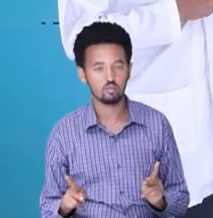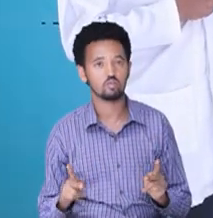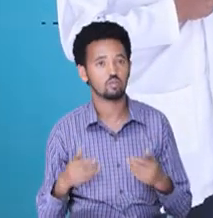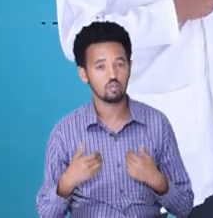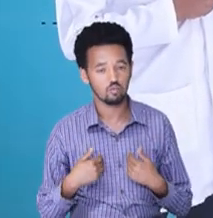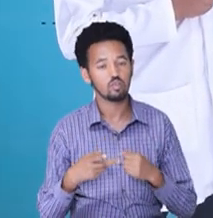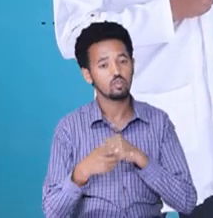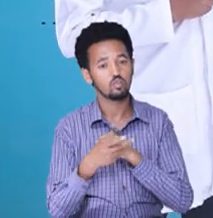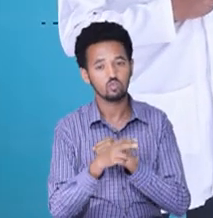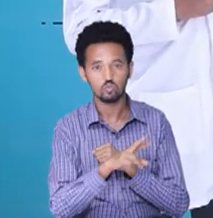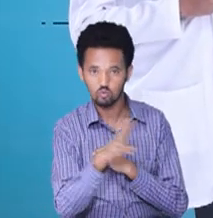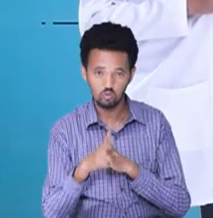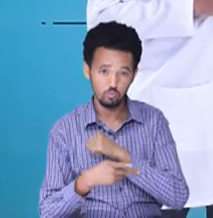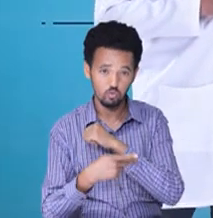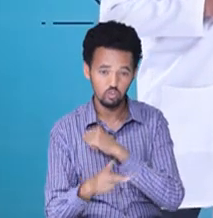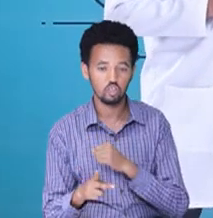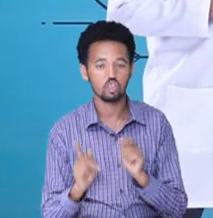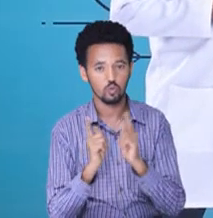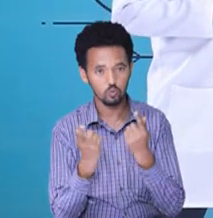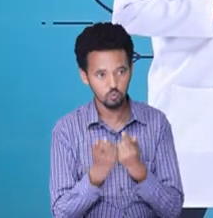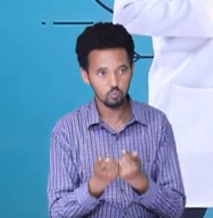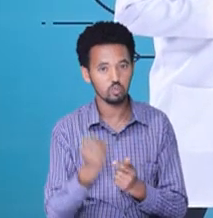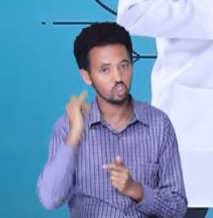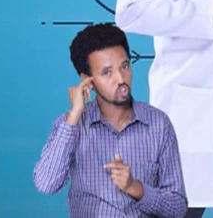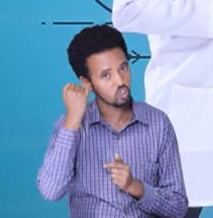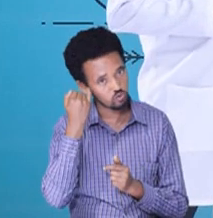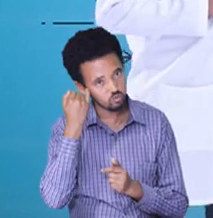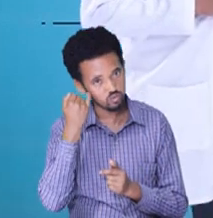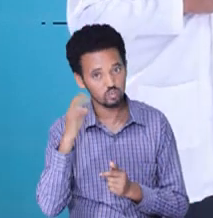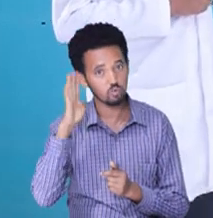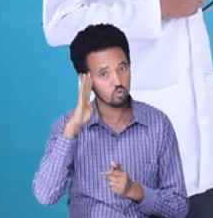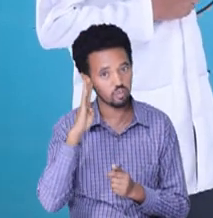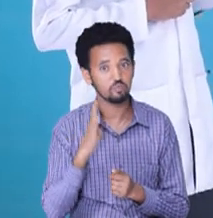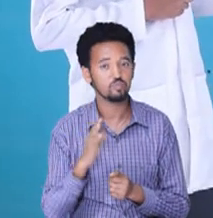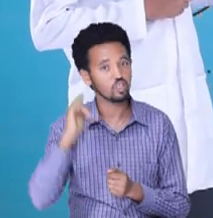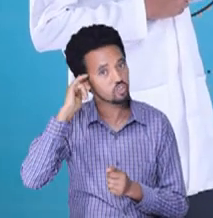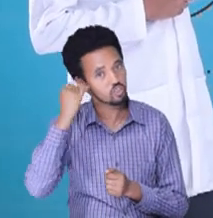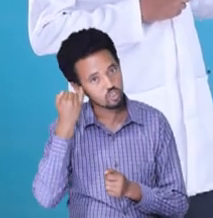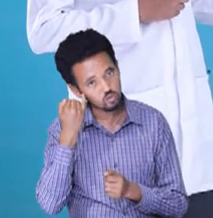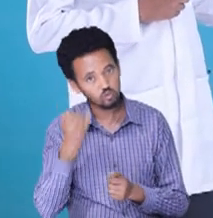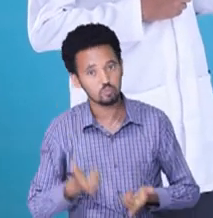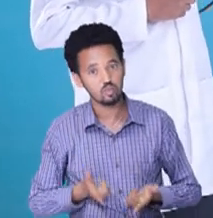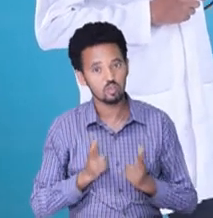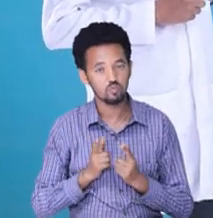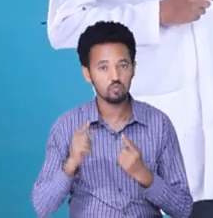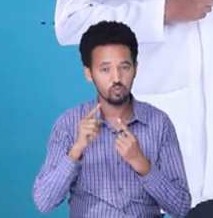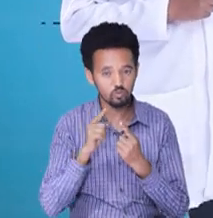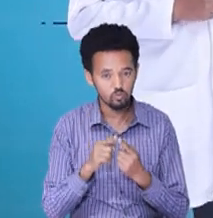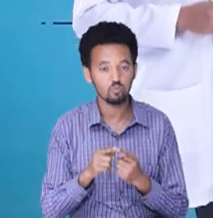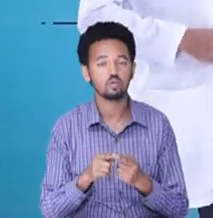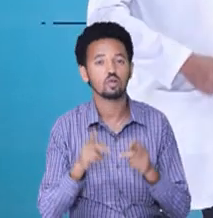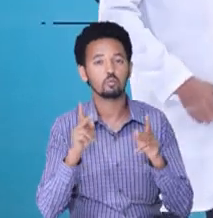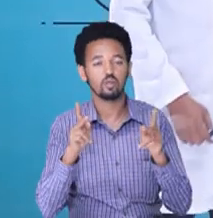Those political groups are the Jacobins and Grodins. The Jacobins believed to be